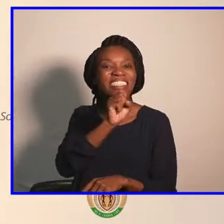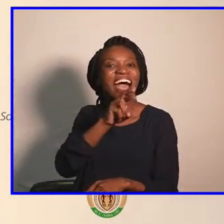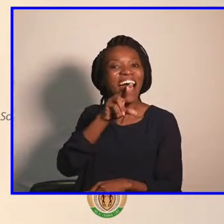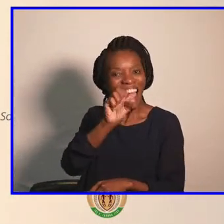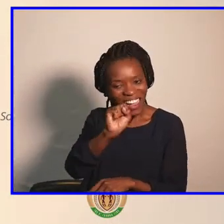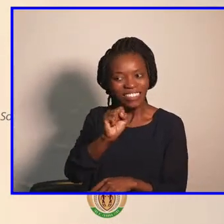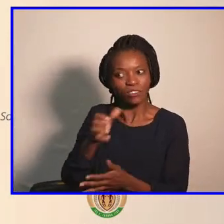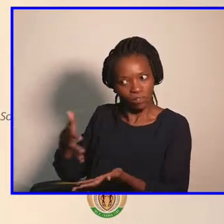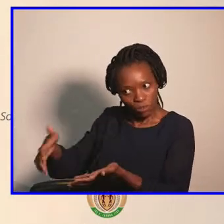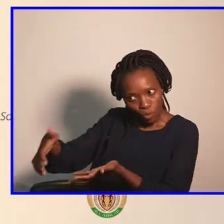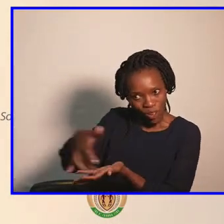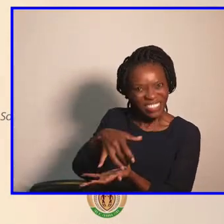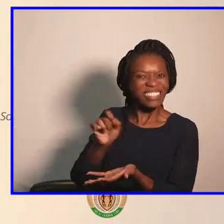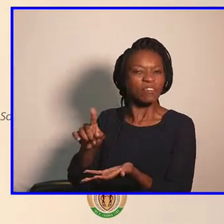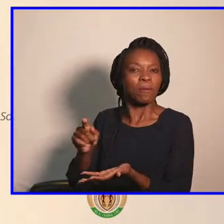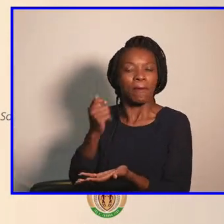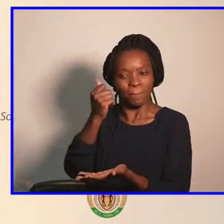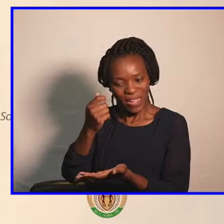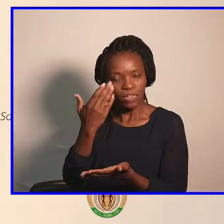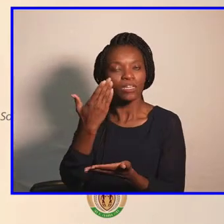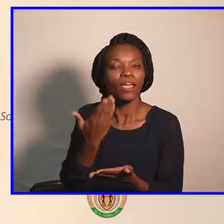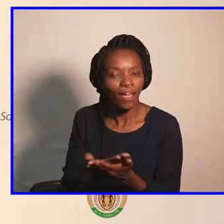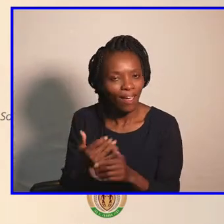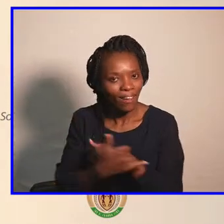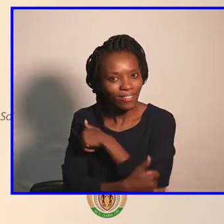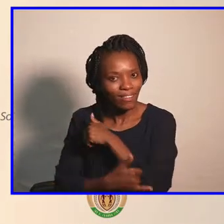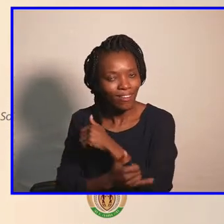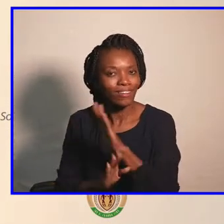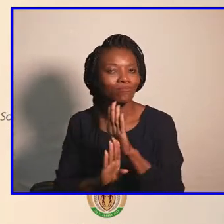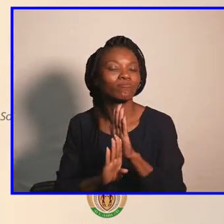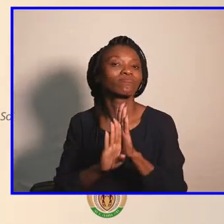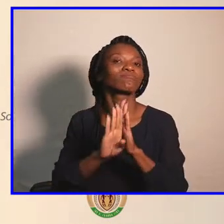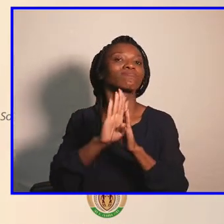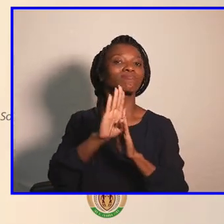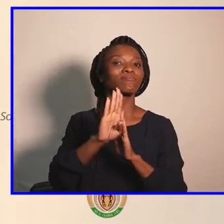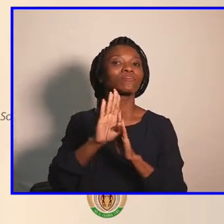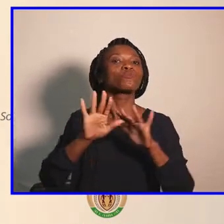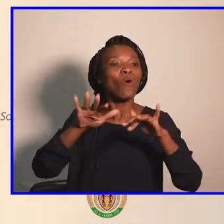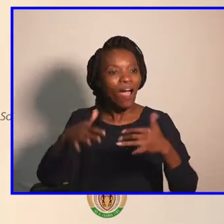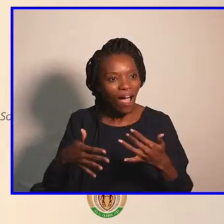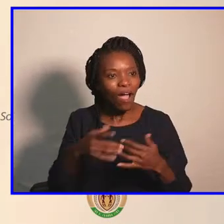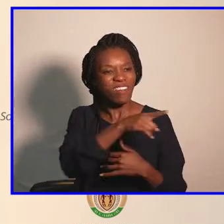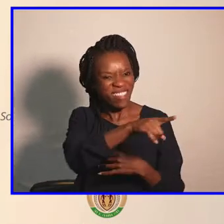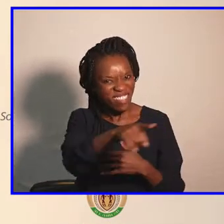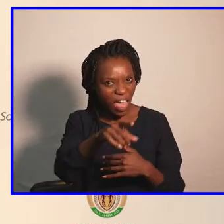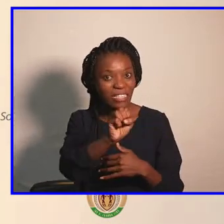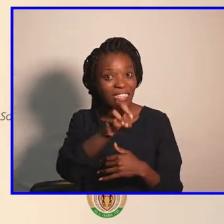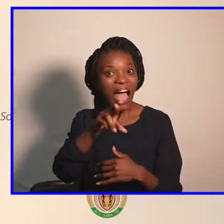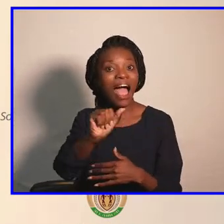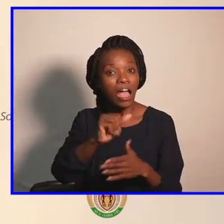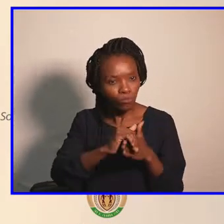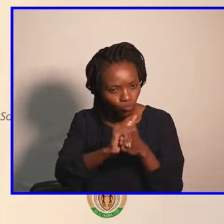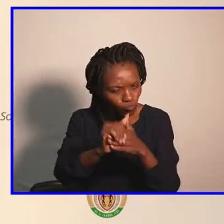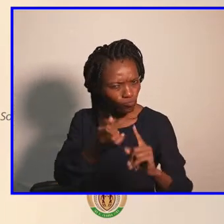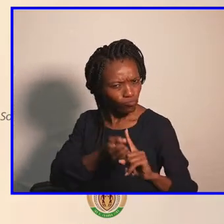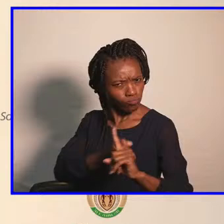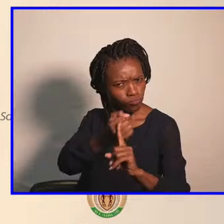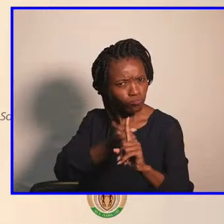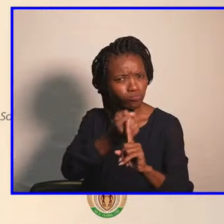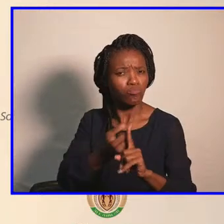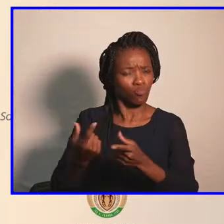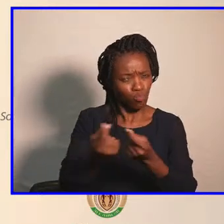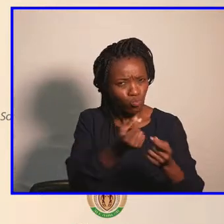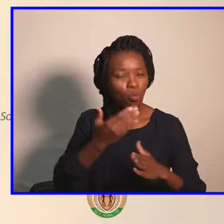arm. The turnaround strategy formulated and driven by the SARS leadership to position itself at